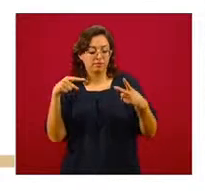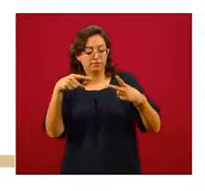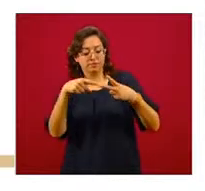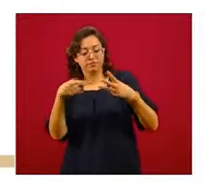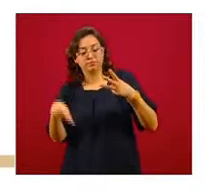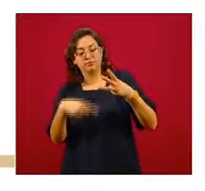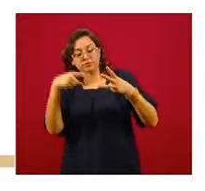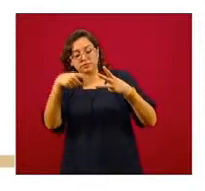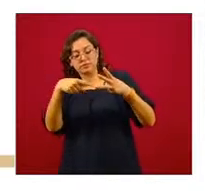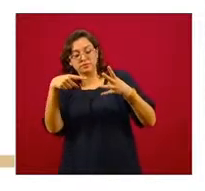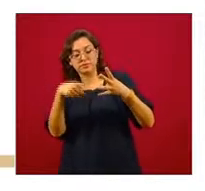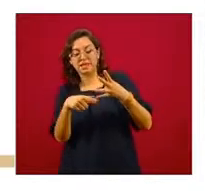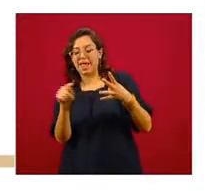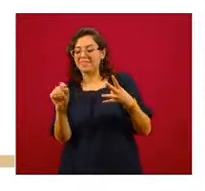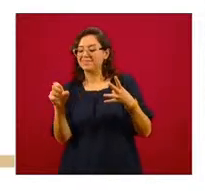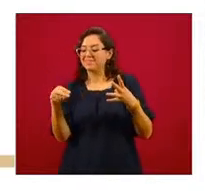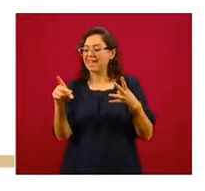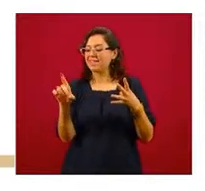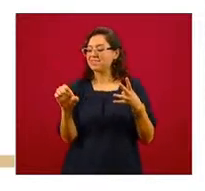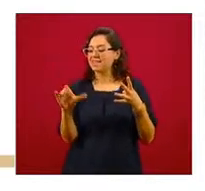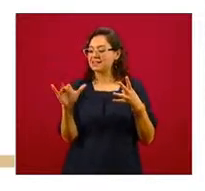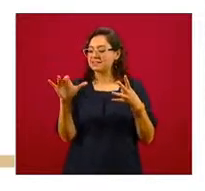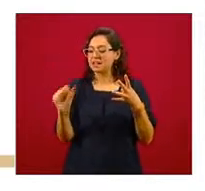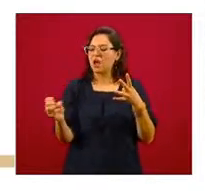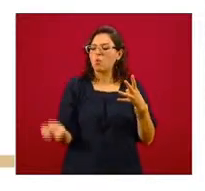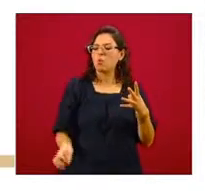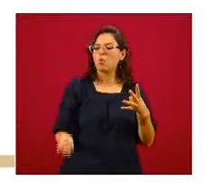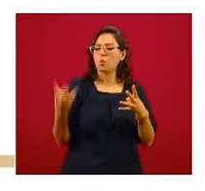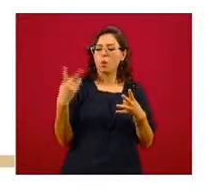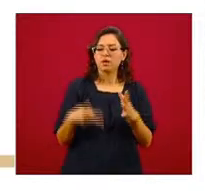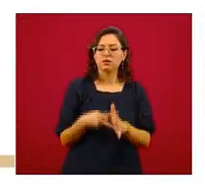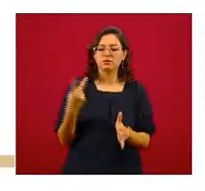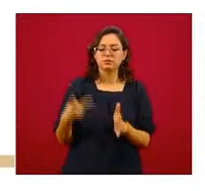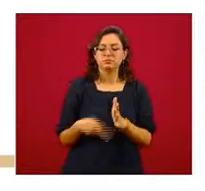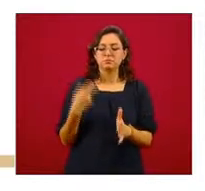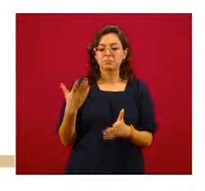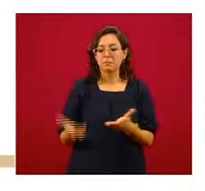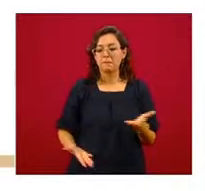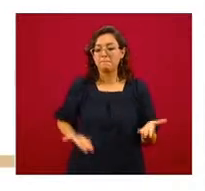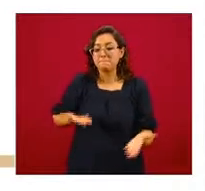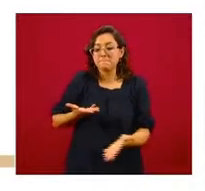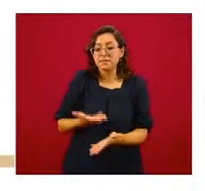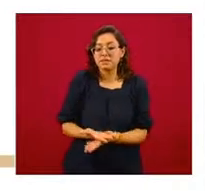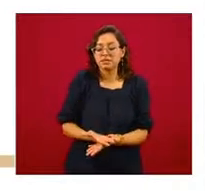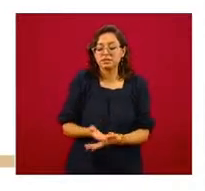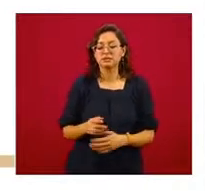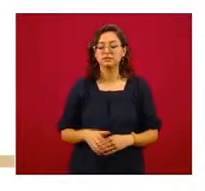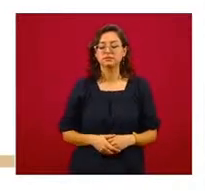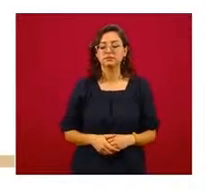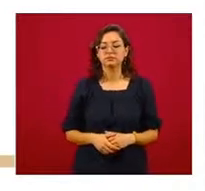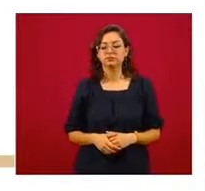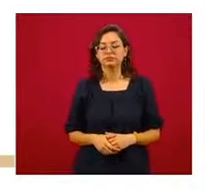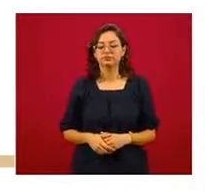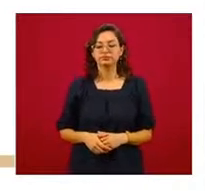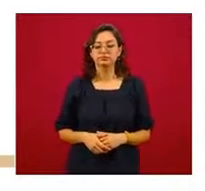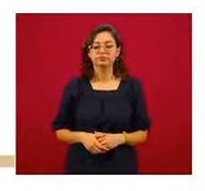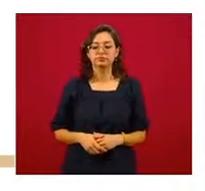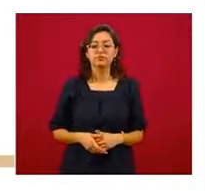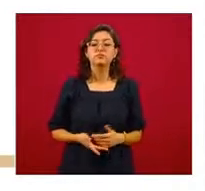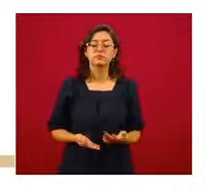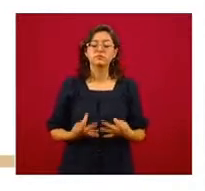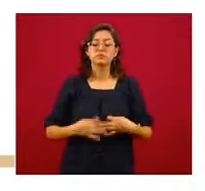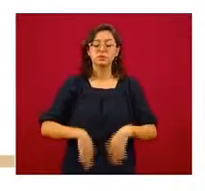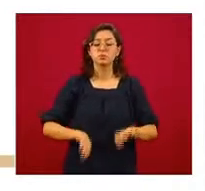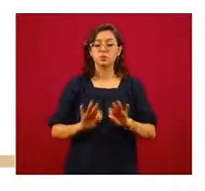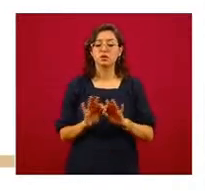2 additional trend indicators. So before I speak about them, I would like to say that